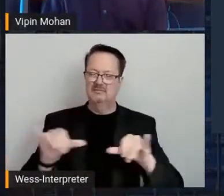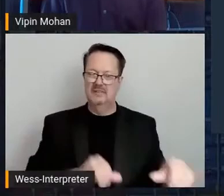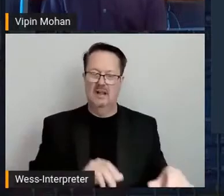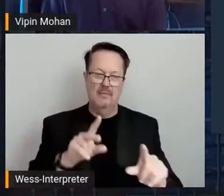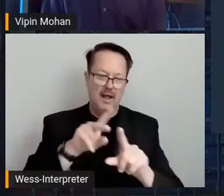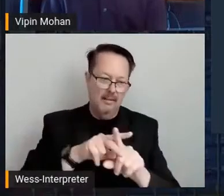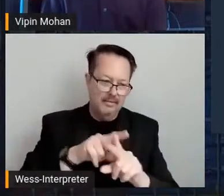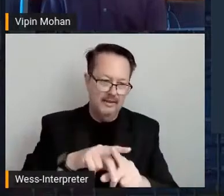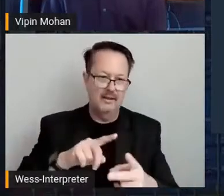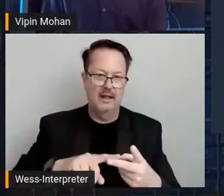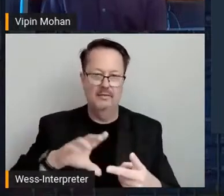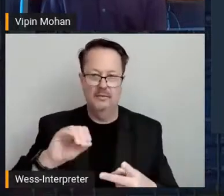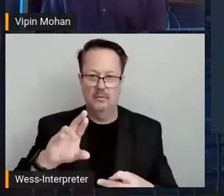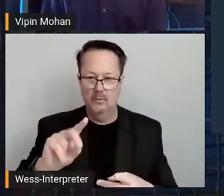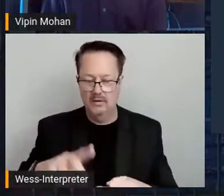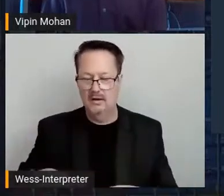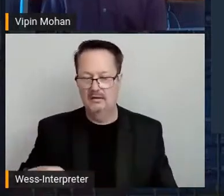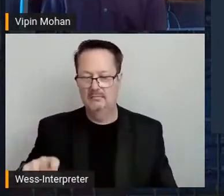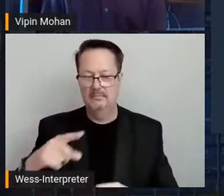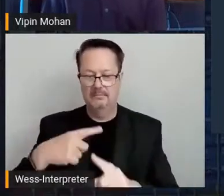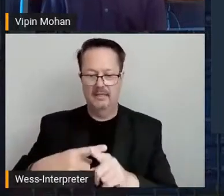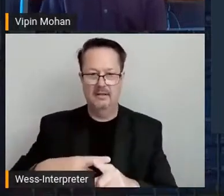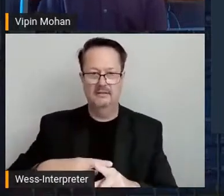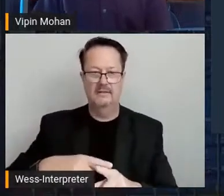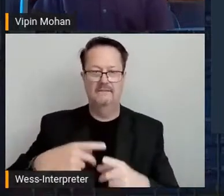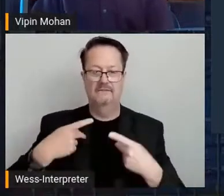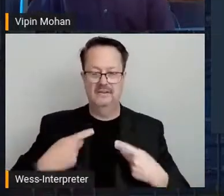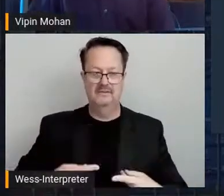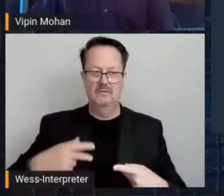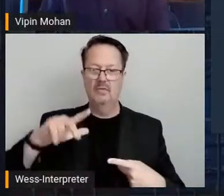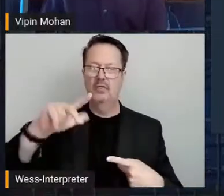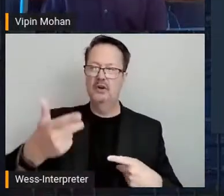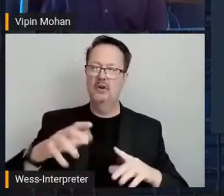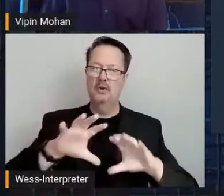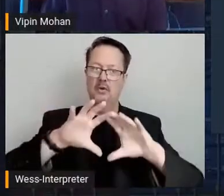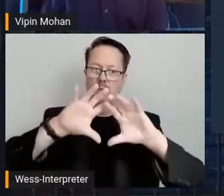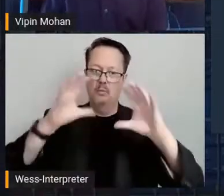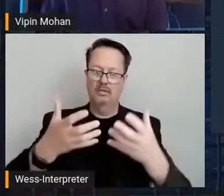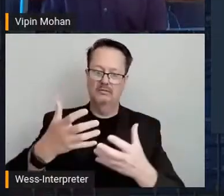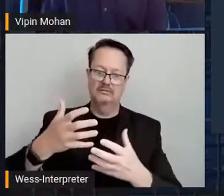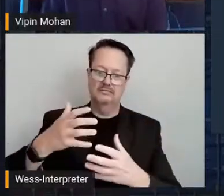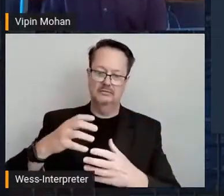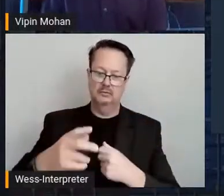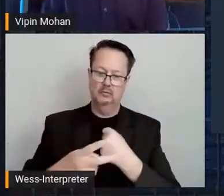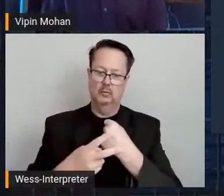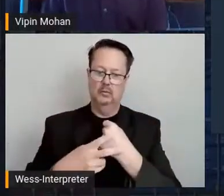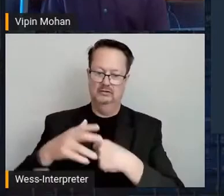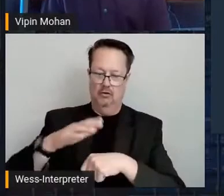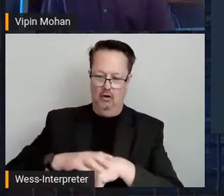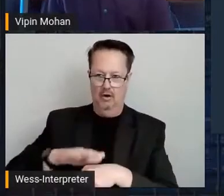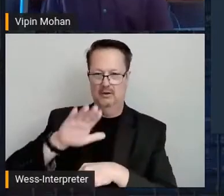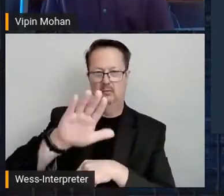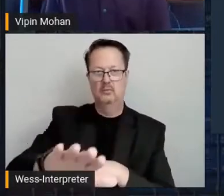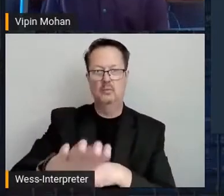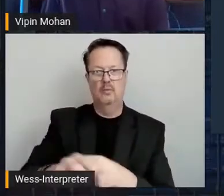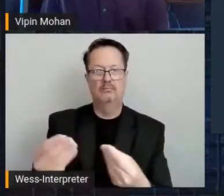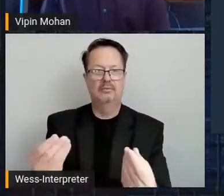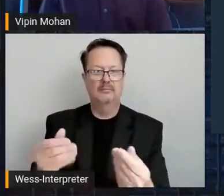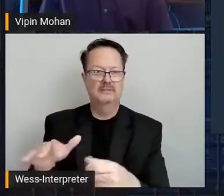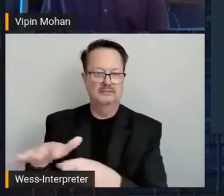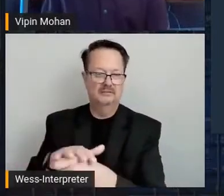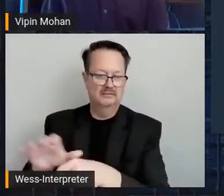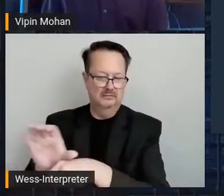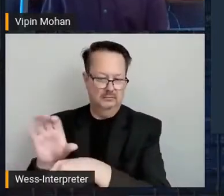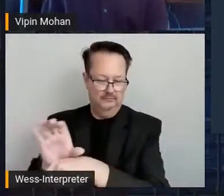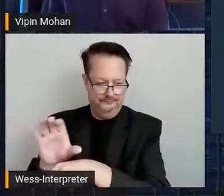and code, as well as the physical server, storage, and network on premises. Any third-party tooling that